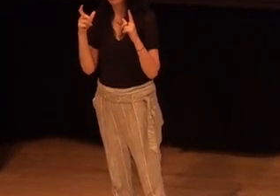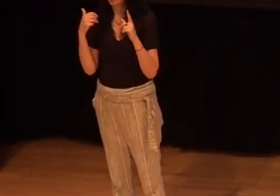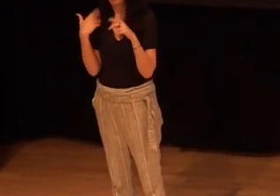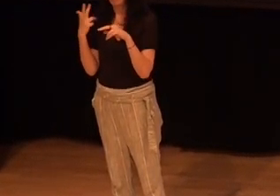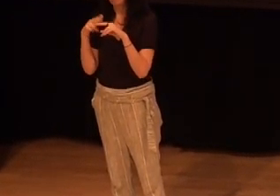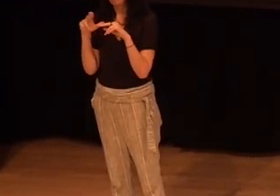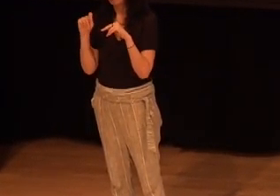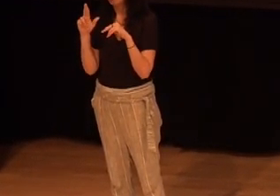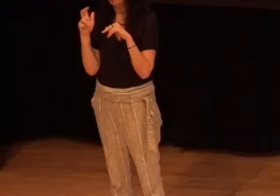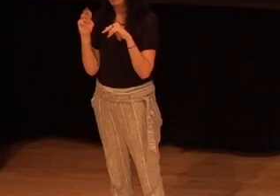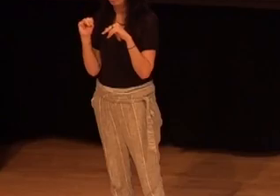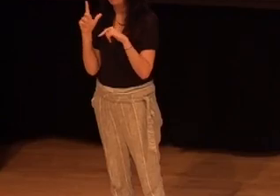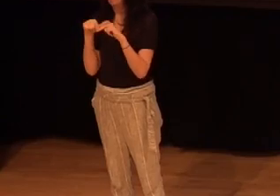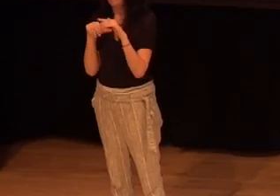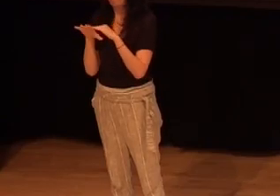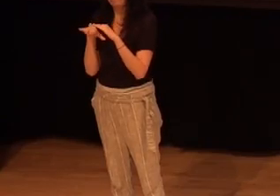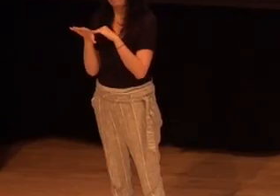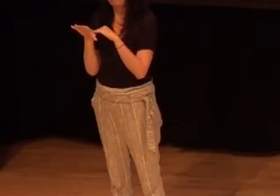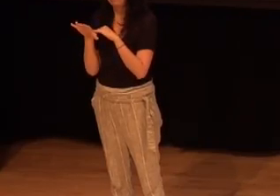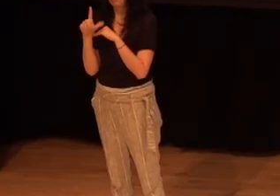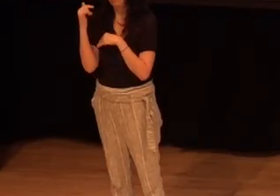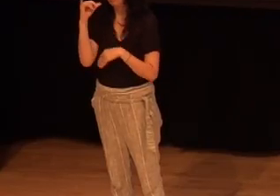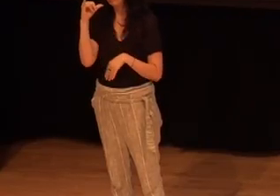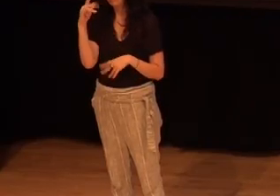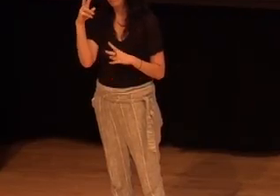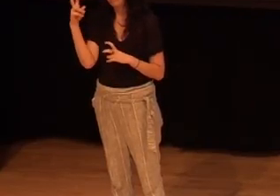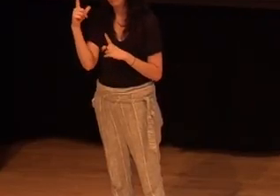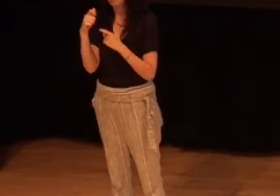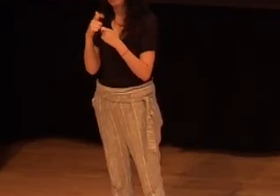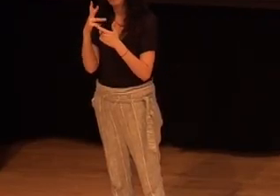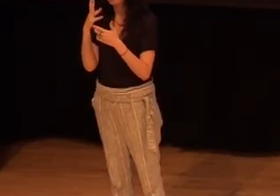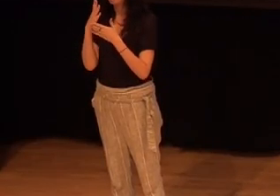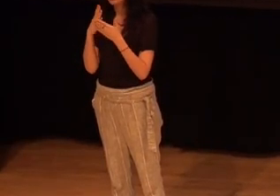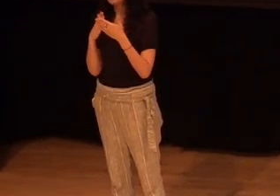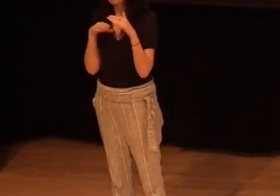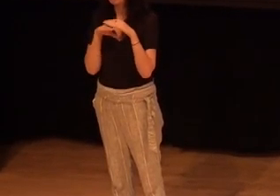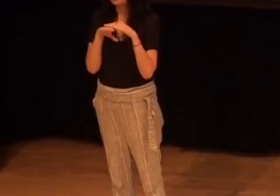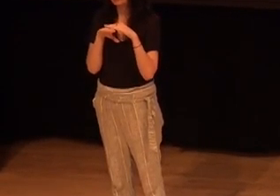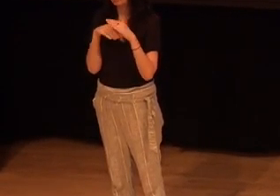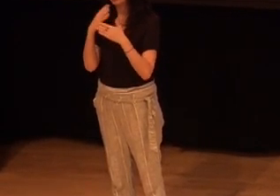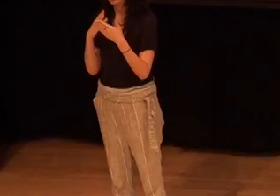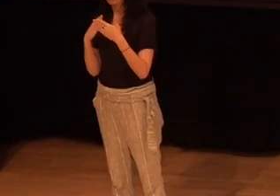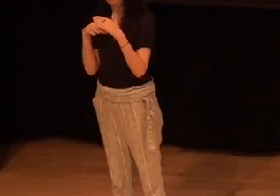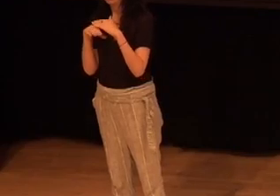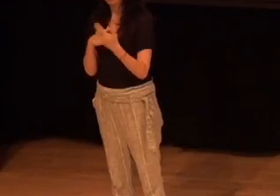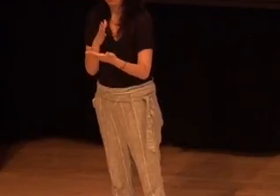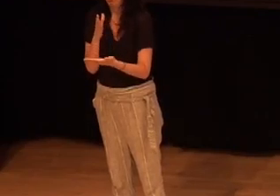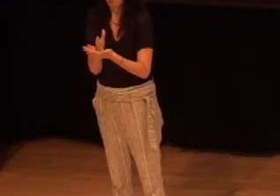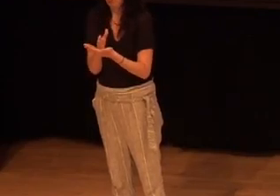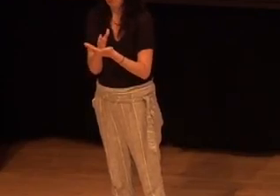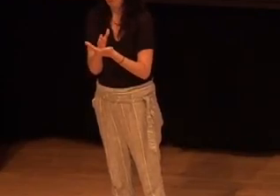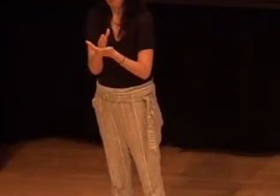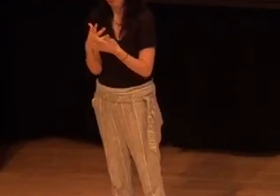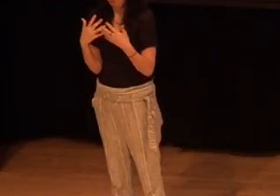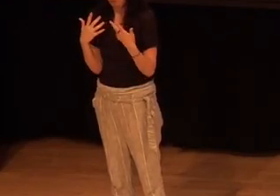trams, and the trams are inaccessible. And we have this ridiculous issue where we have some accessible trams and some accessible tram stops, but they can't